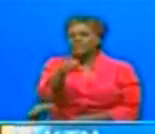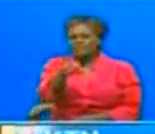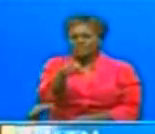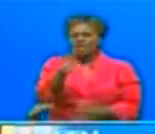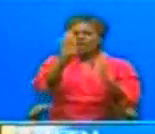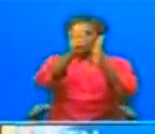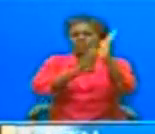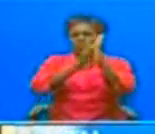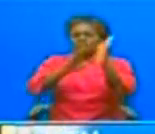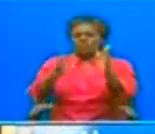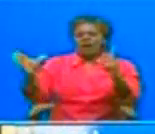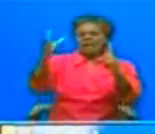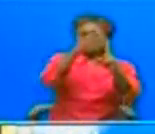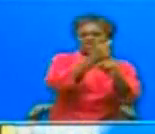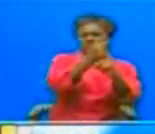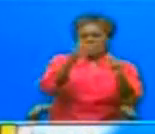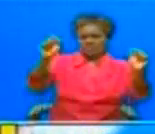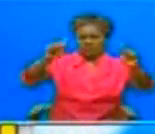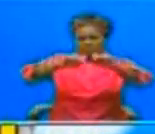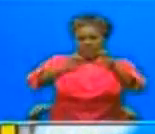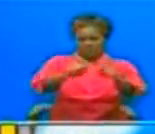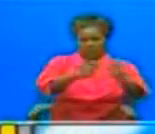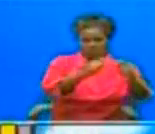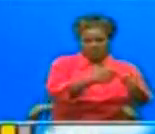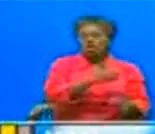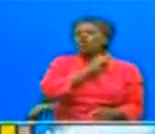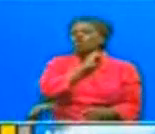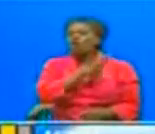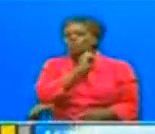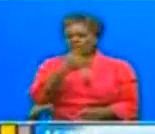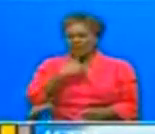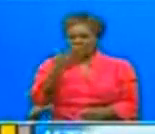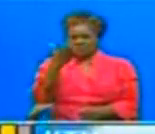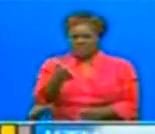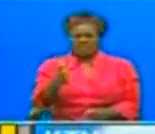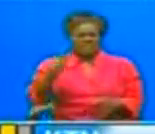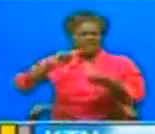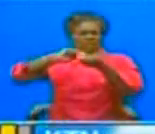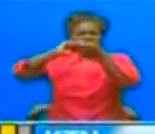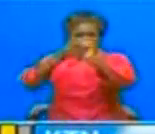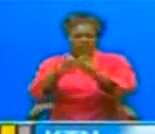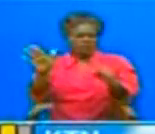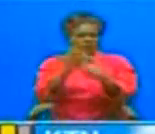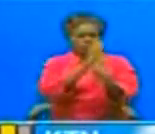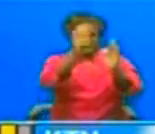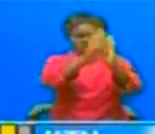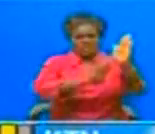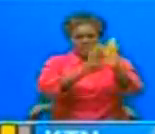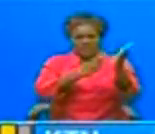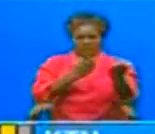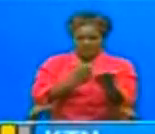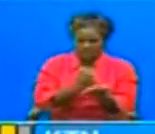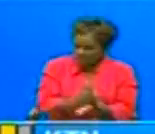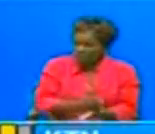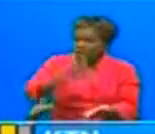to reverse the gains under the new constitution. We raised an alarm that this was a total reversal of the Bill of Rights, and in